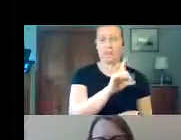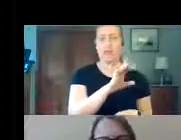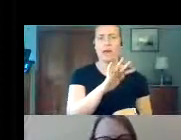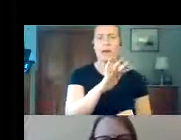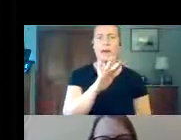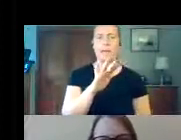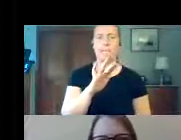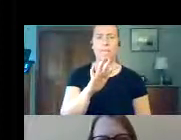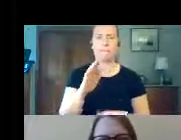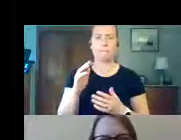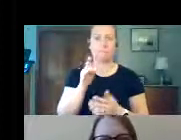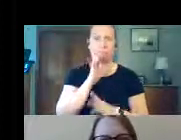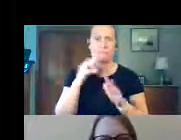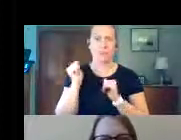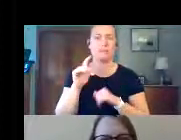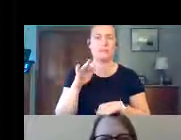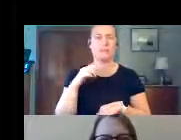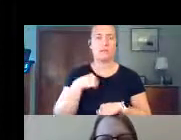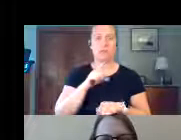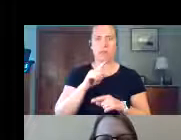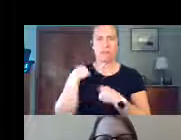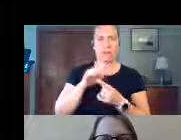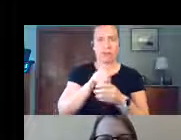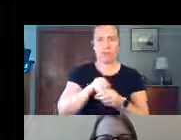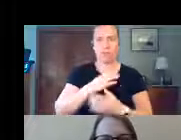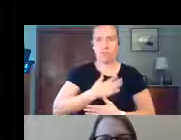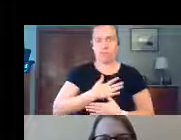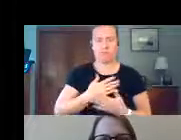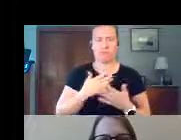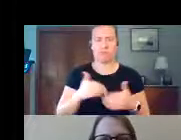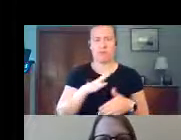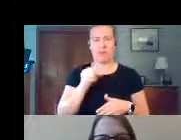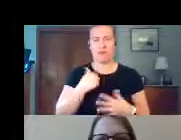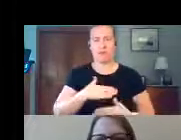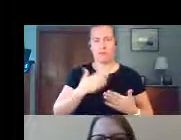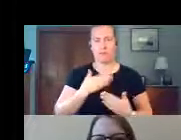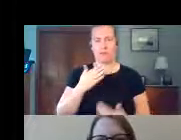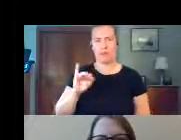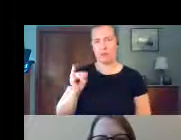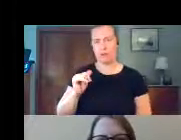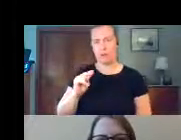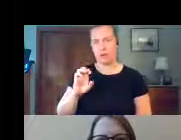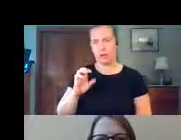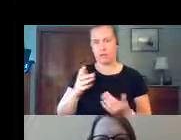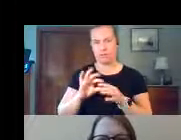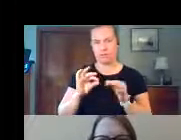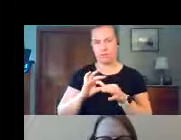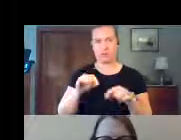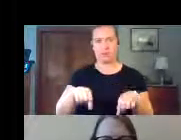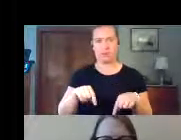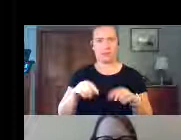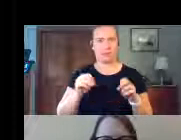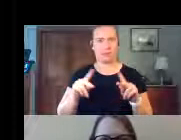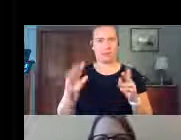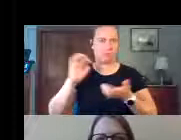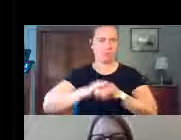Again, I really enjoyed participating in this conference, and I'm glad that Jane called out this opportunity to collaborate with our